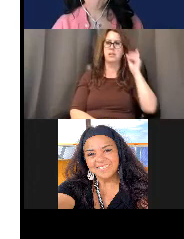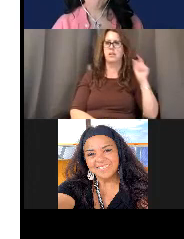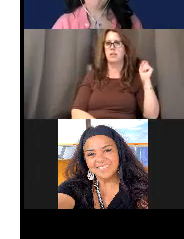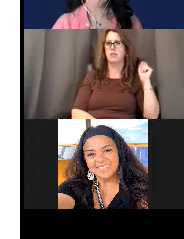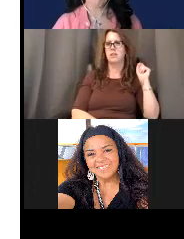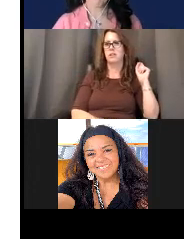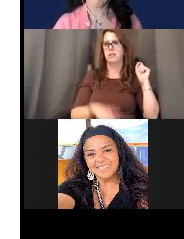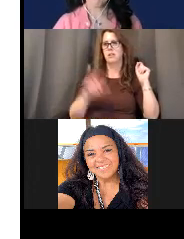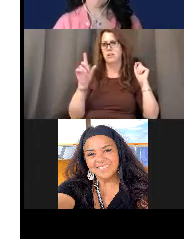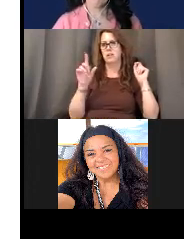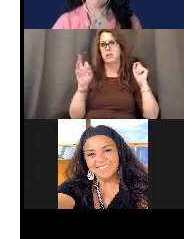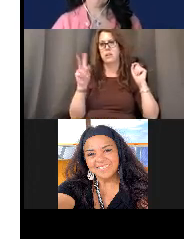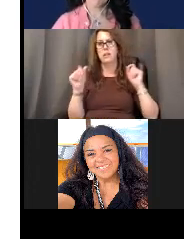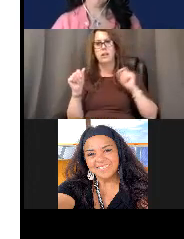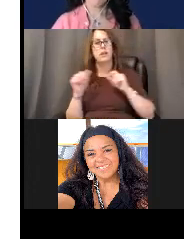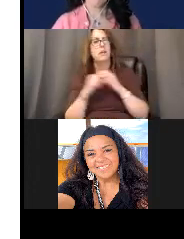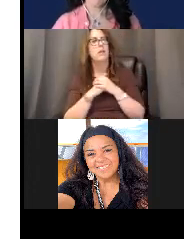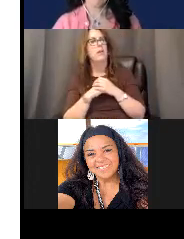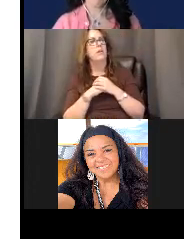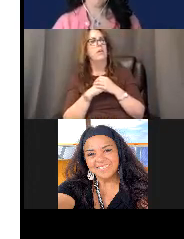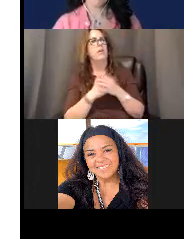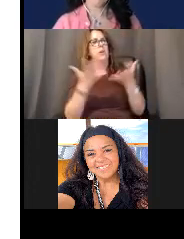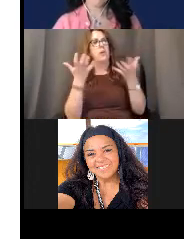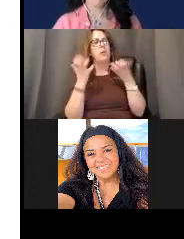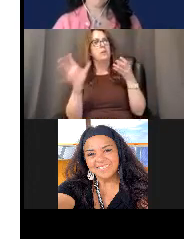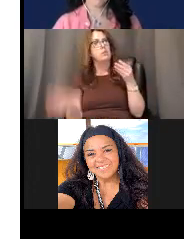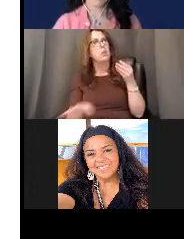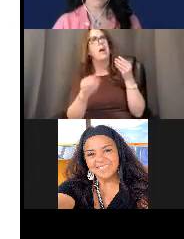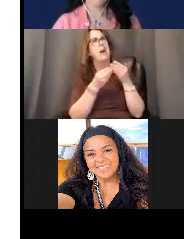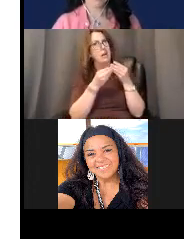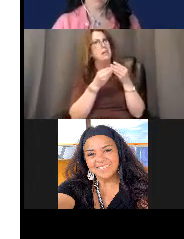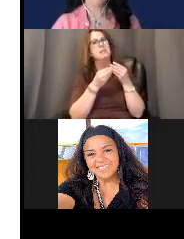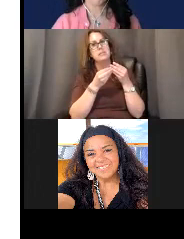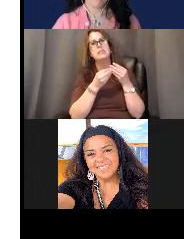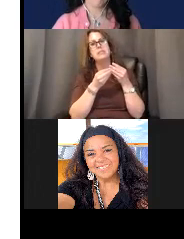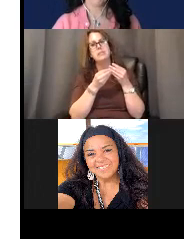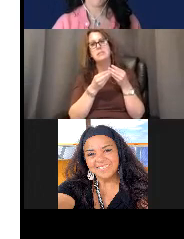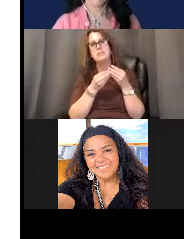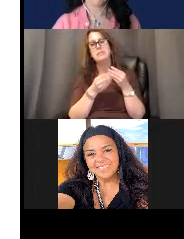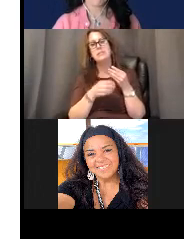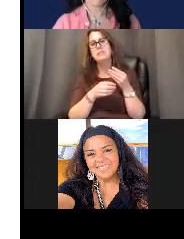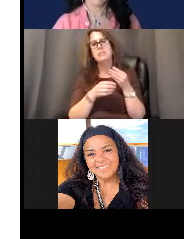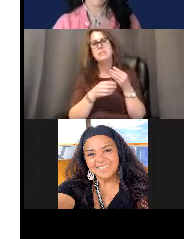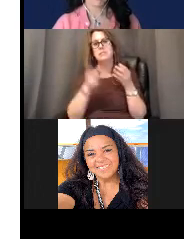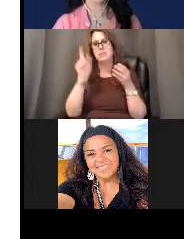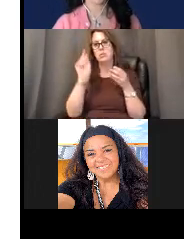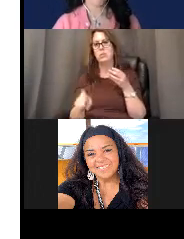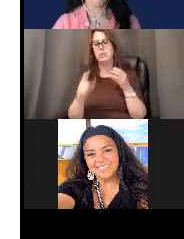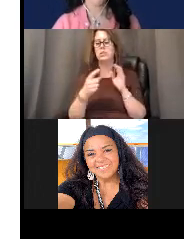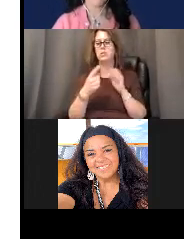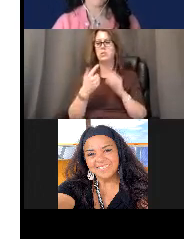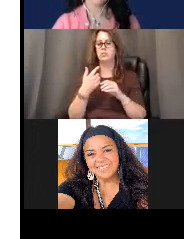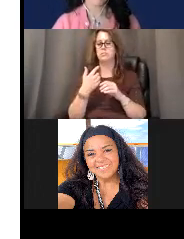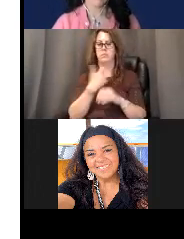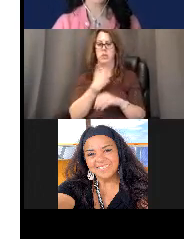just wanted to add that, it's important that, we all educate ourselves where we need to on this, but